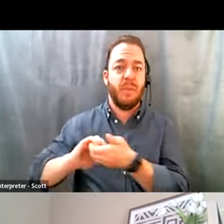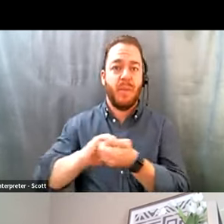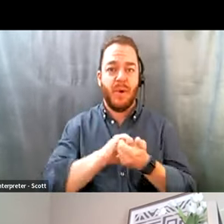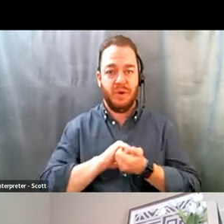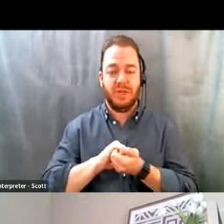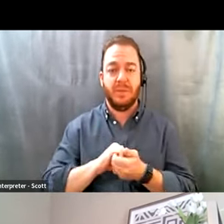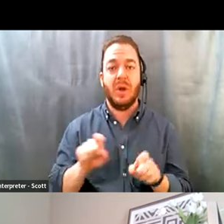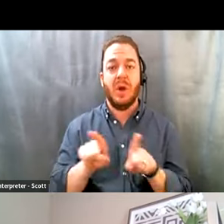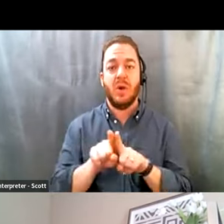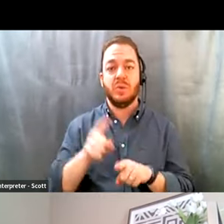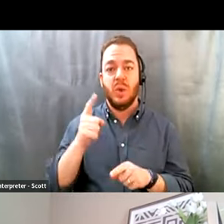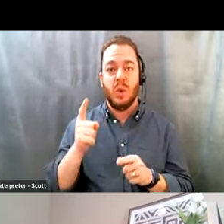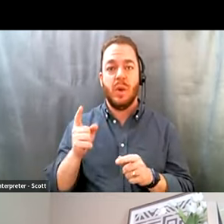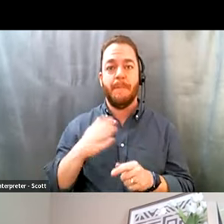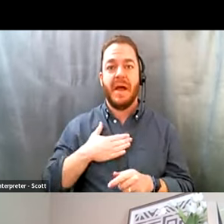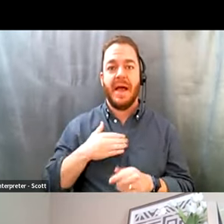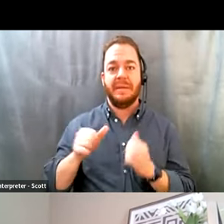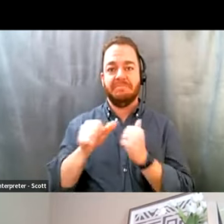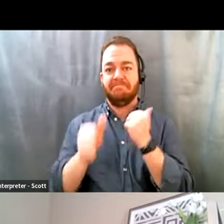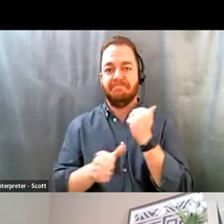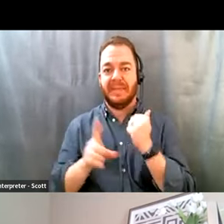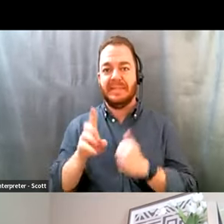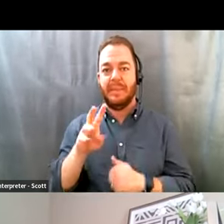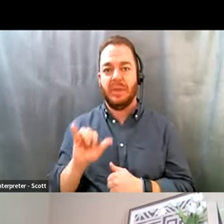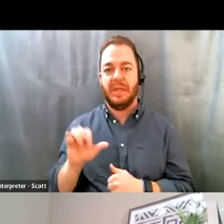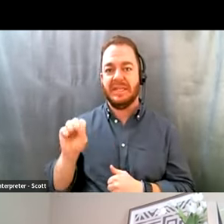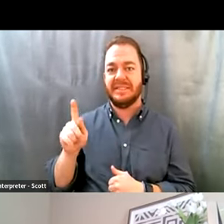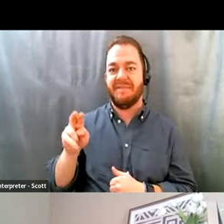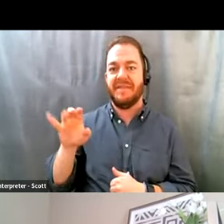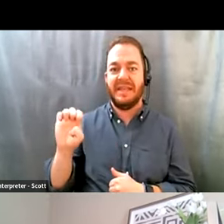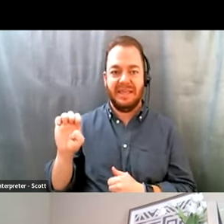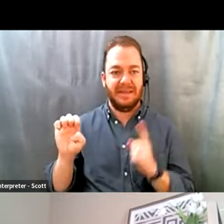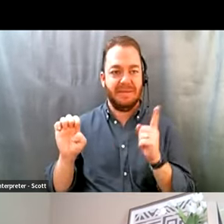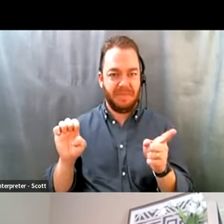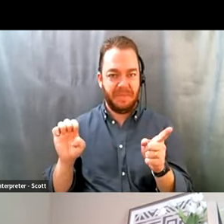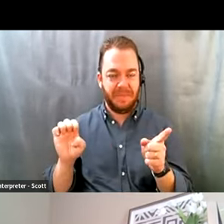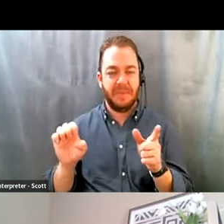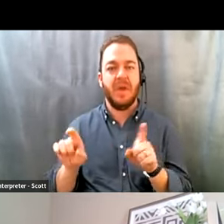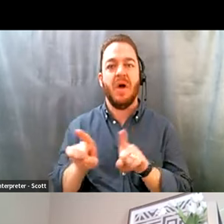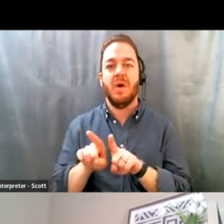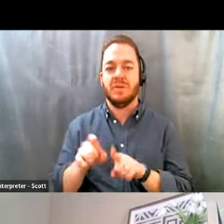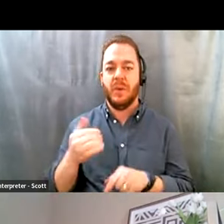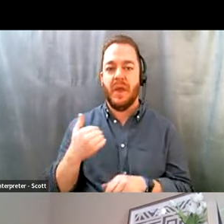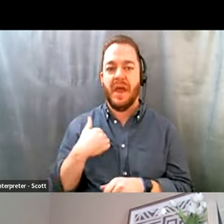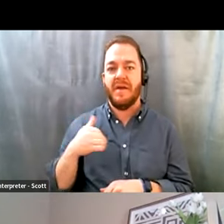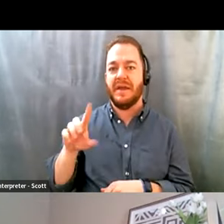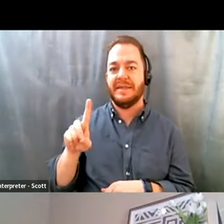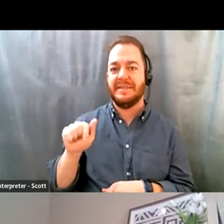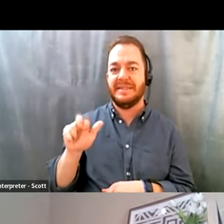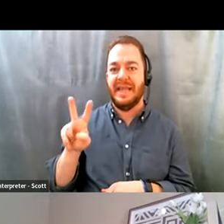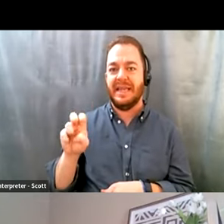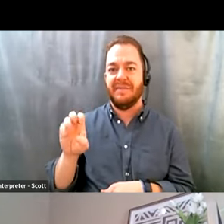also with me is my deputy, Stephanie Hardison. There she is. And then we also have Dave